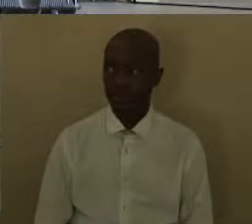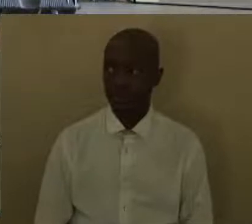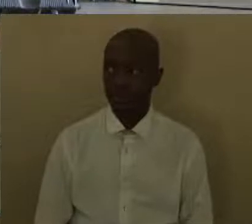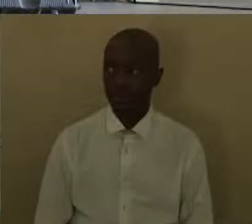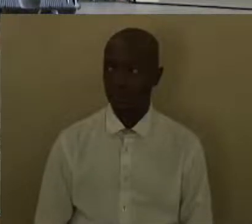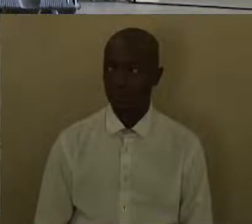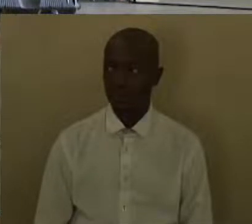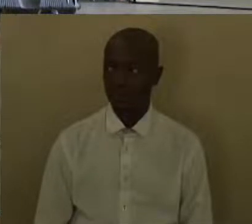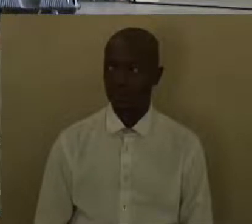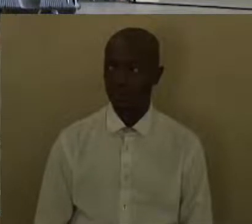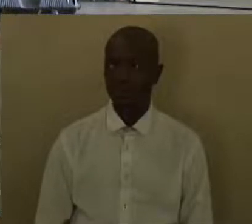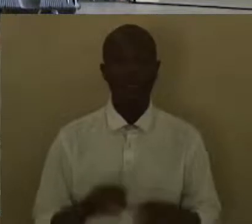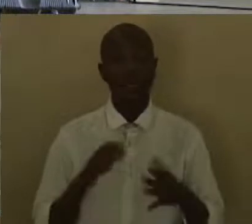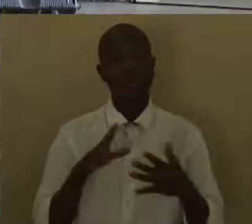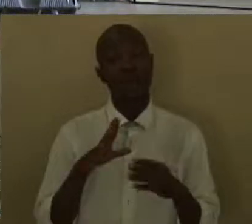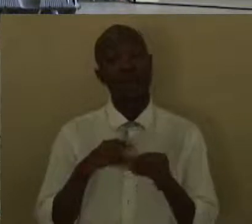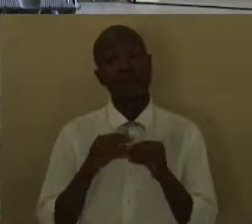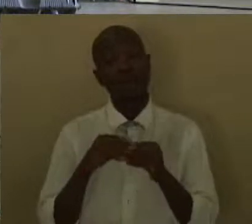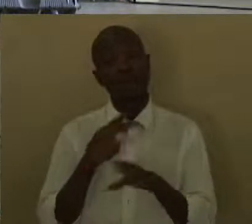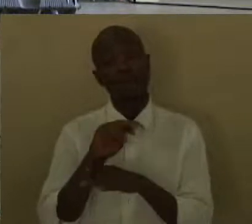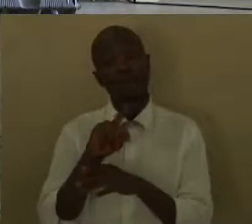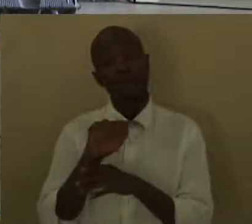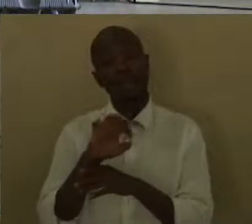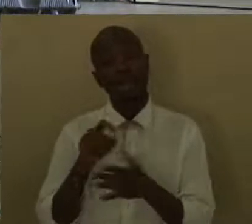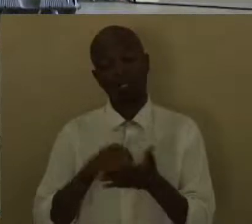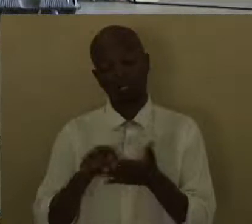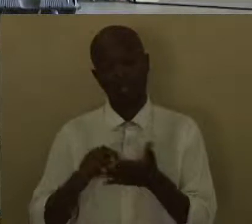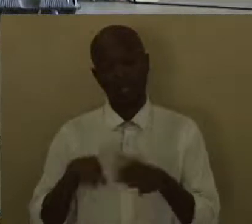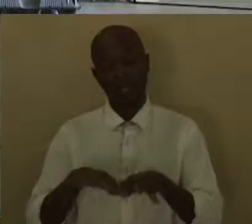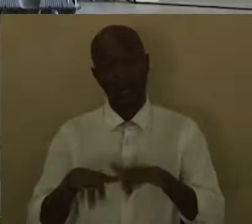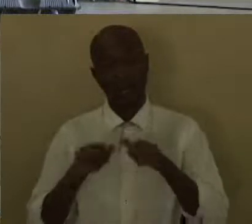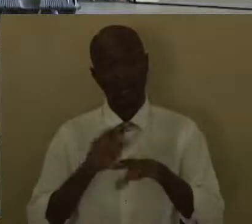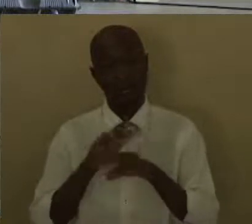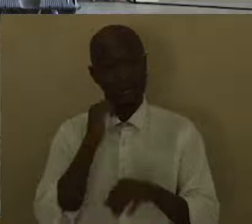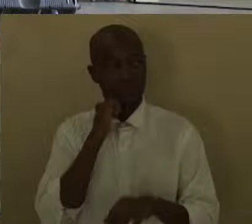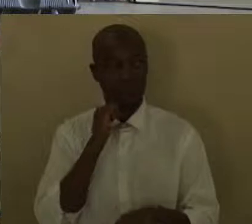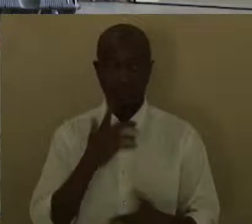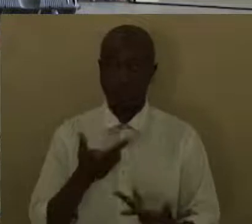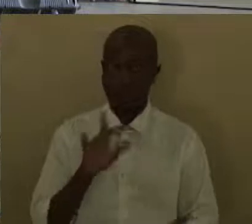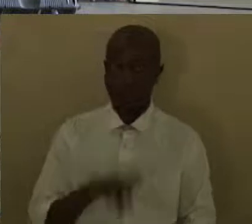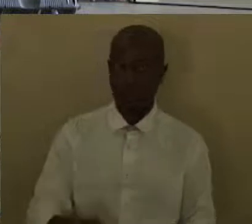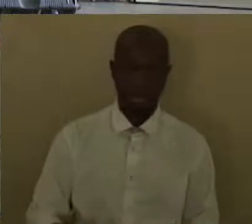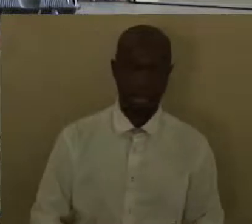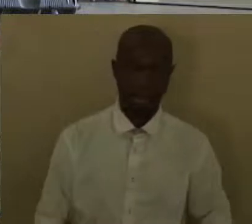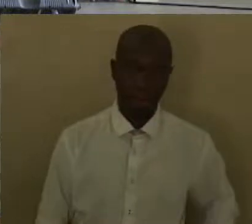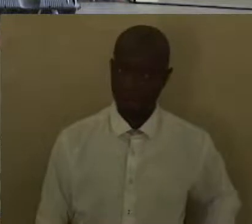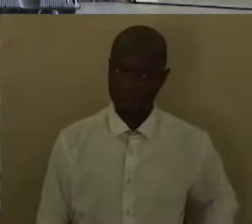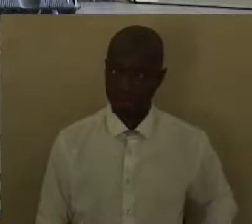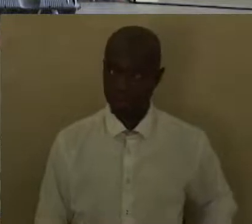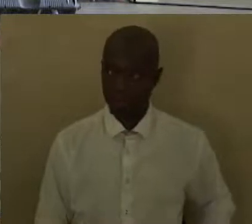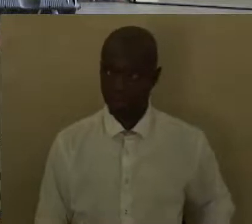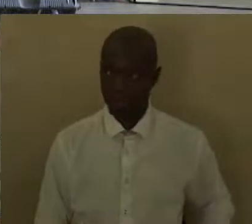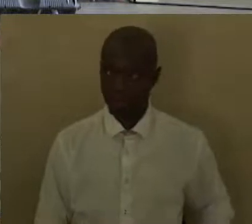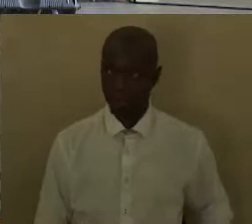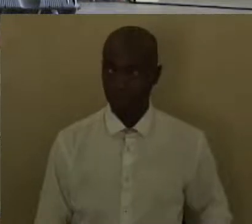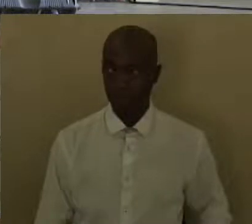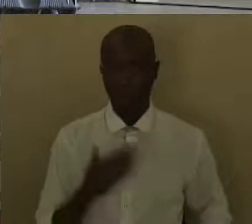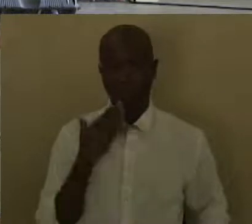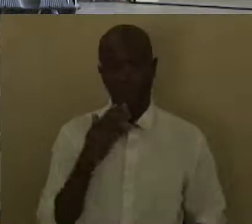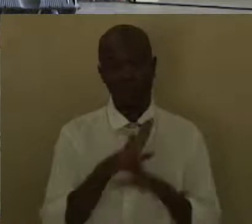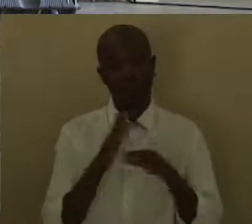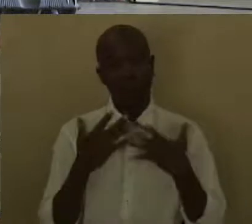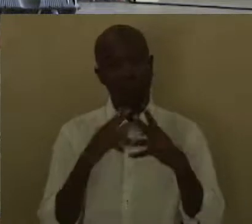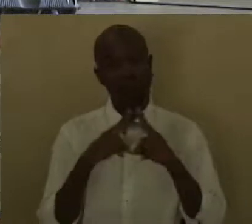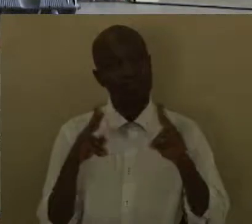Member Paternost is writing exams. Those are the only apologies, Chair, that we have received. Thanks very much. Okay, thank you very much for the